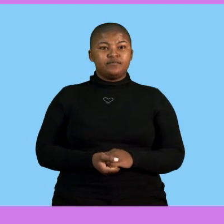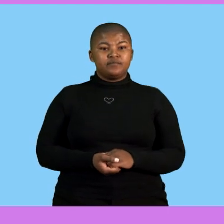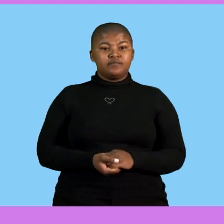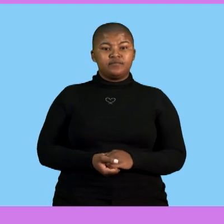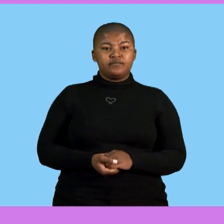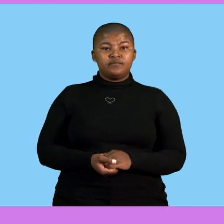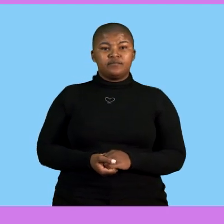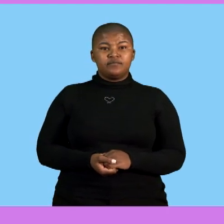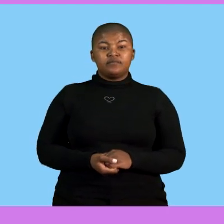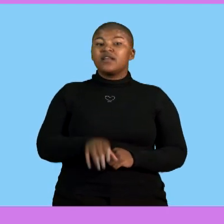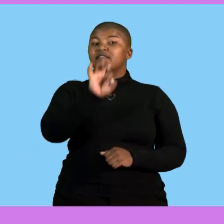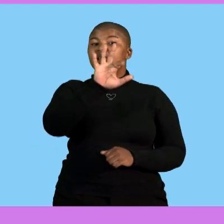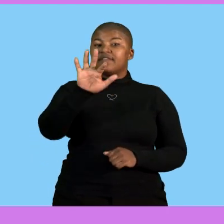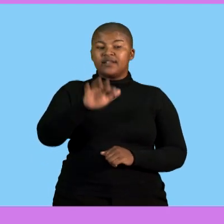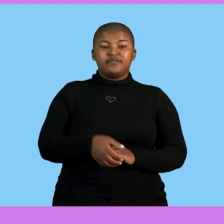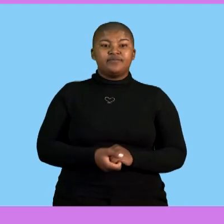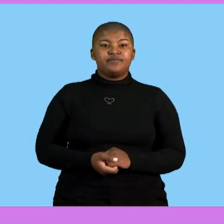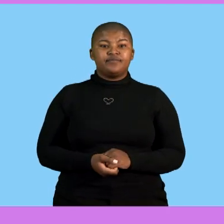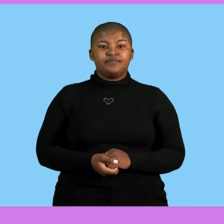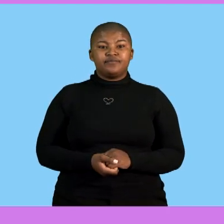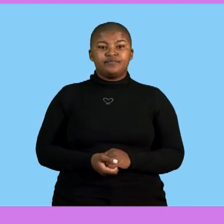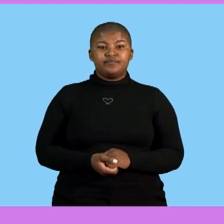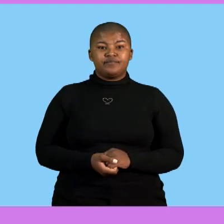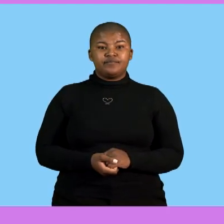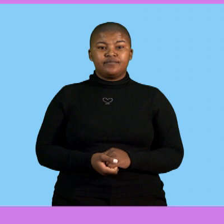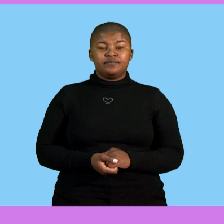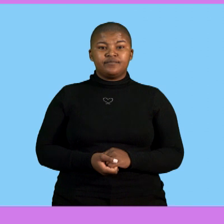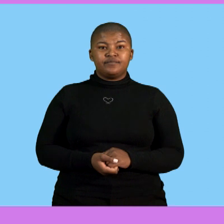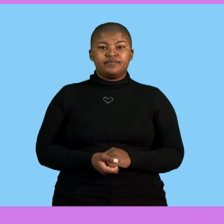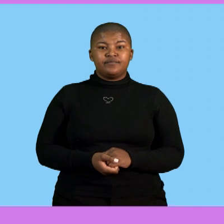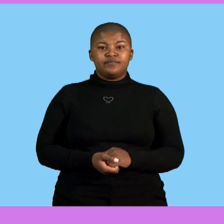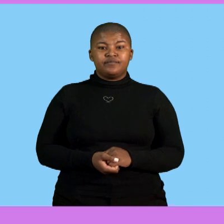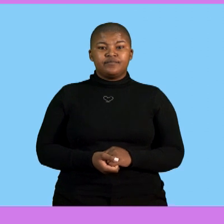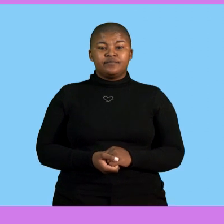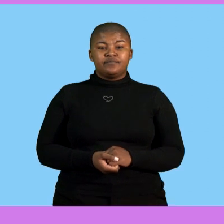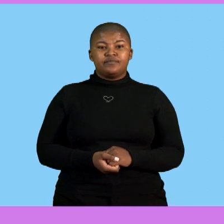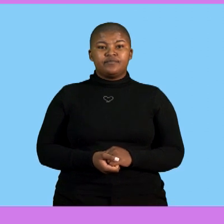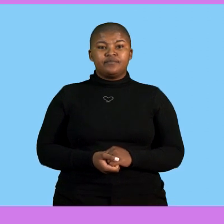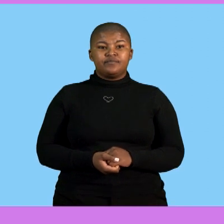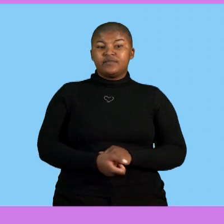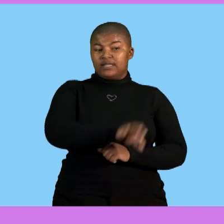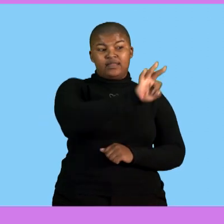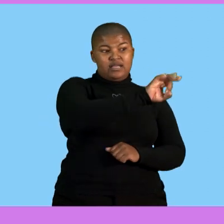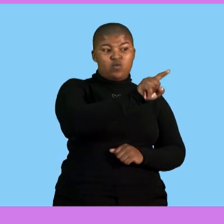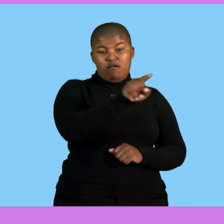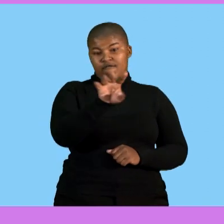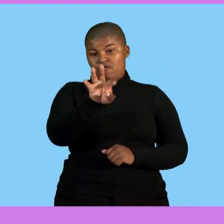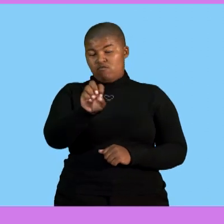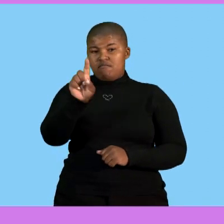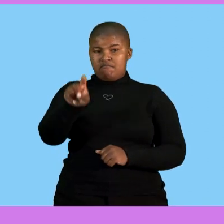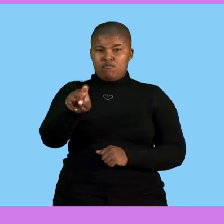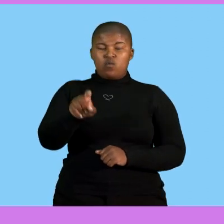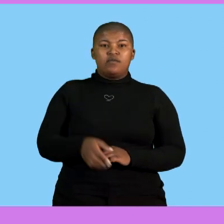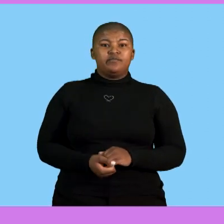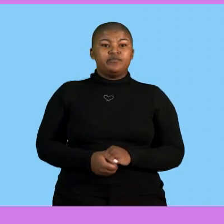So we record a 1. 35, it makes it a 1 between 31 and 40.